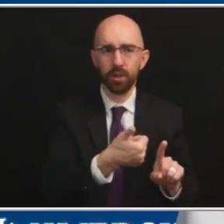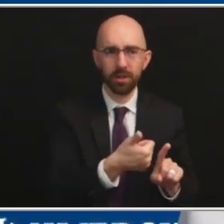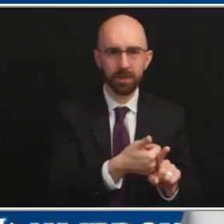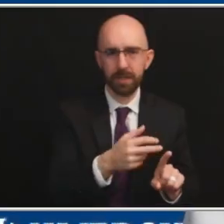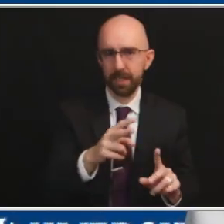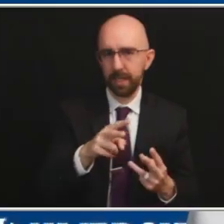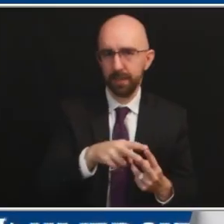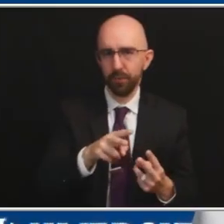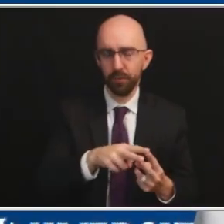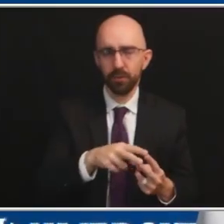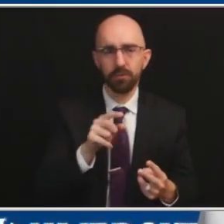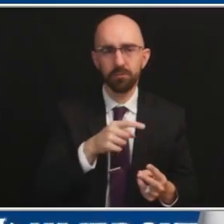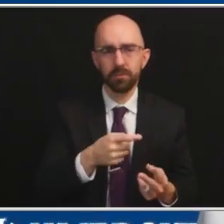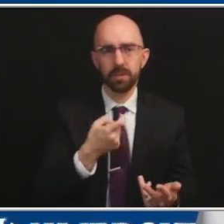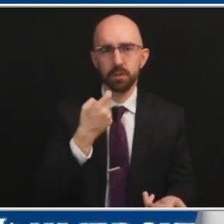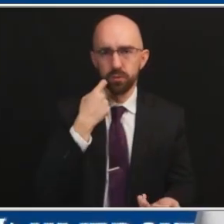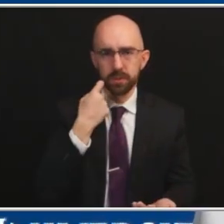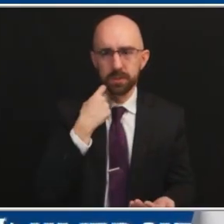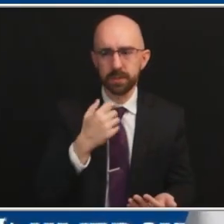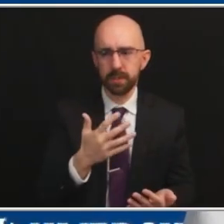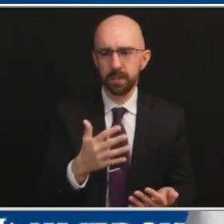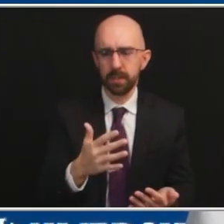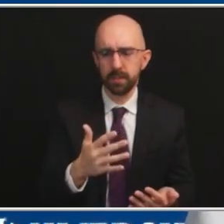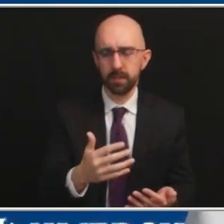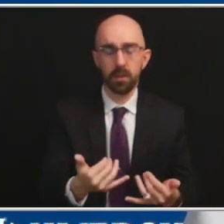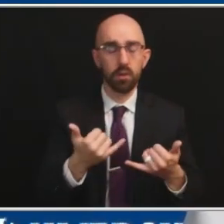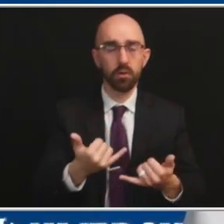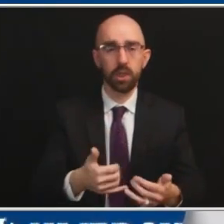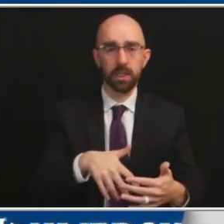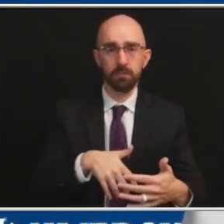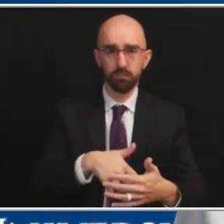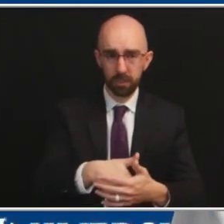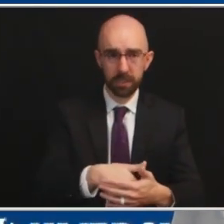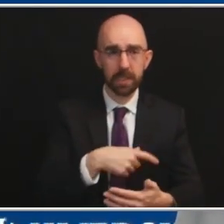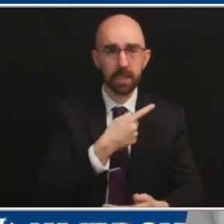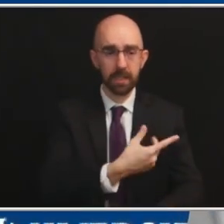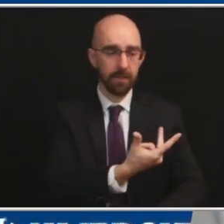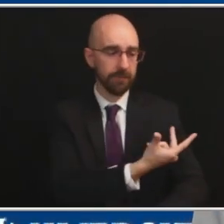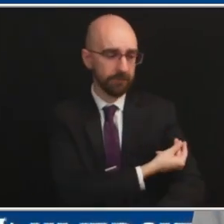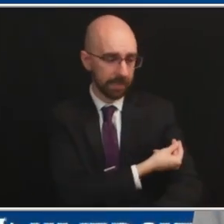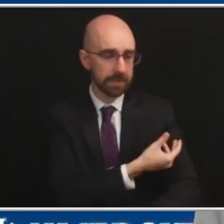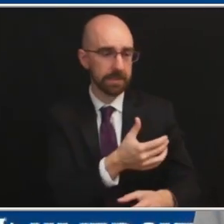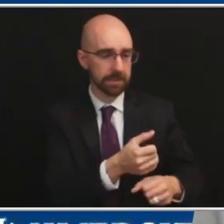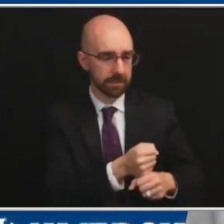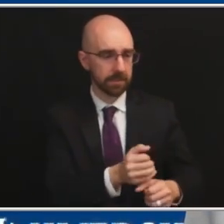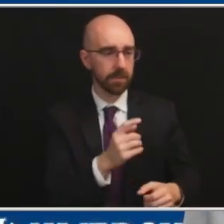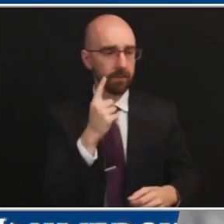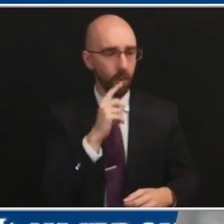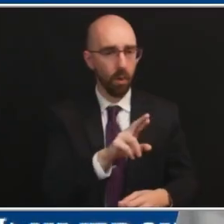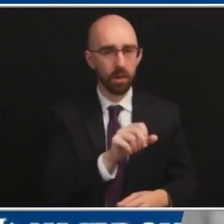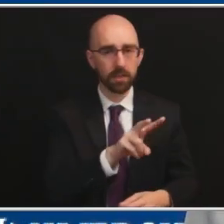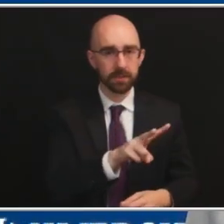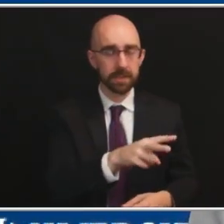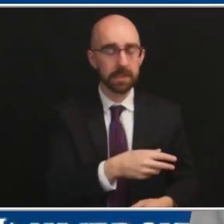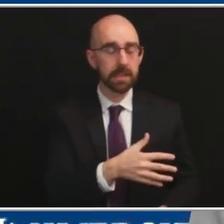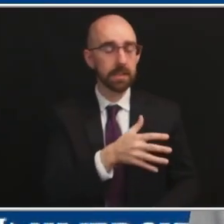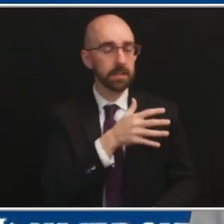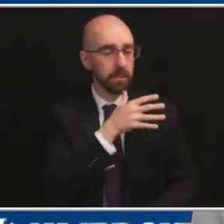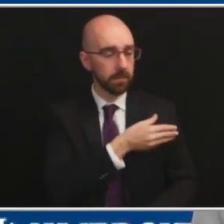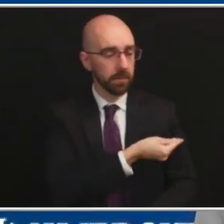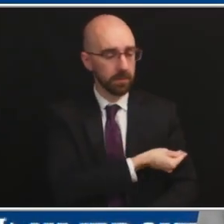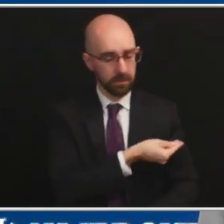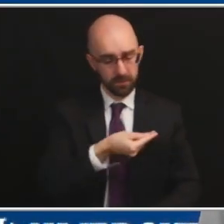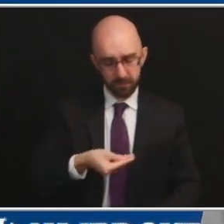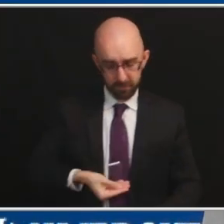who is currently pregnant, has gotten vaccinated against RSV. She then can deliver that